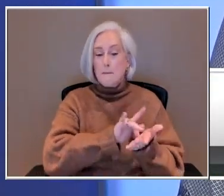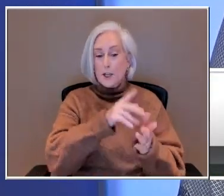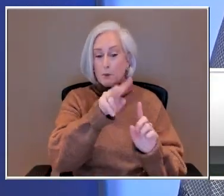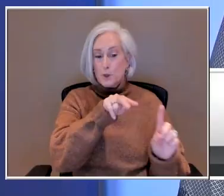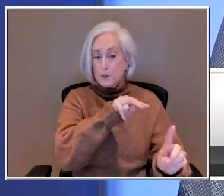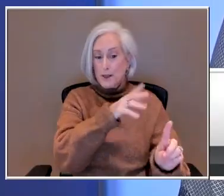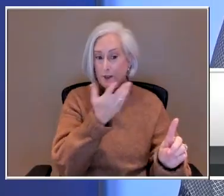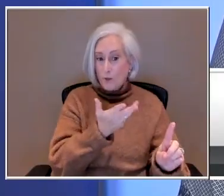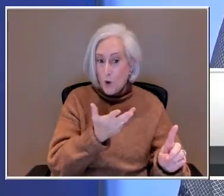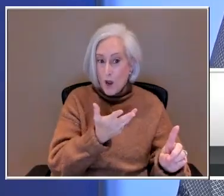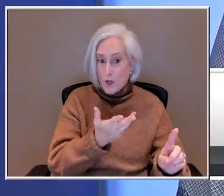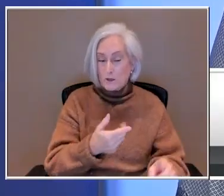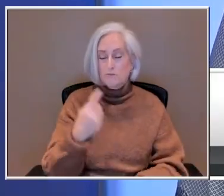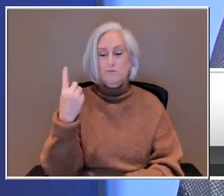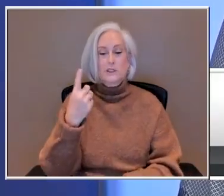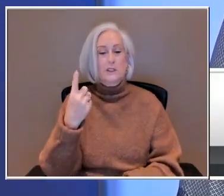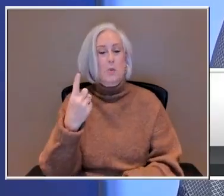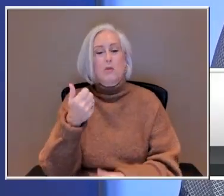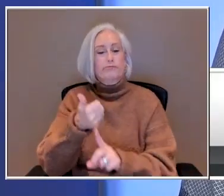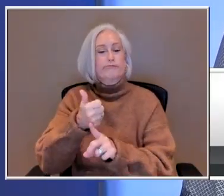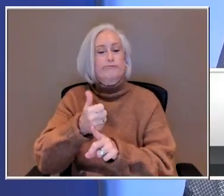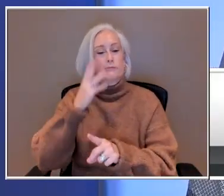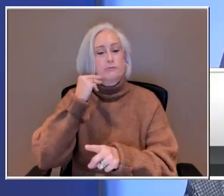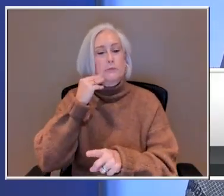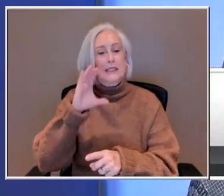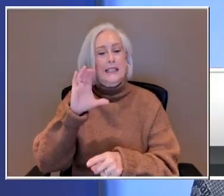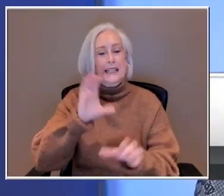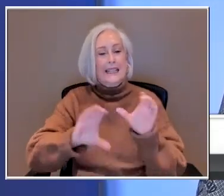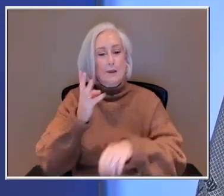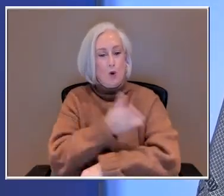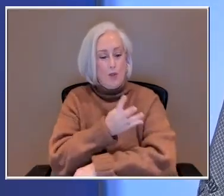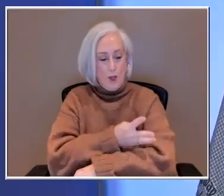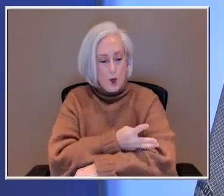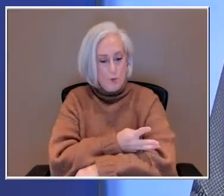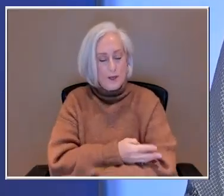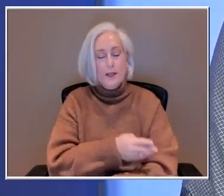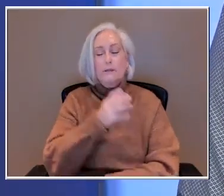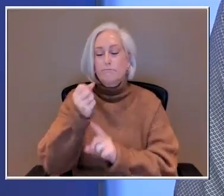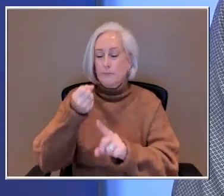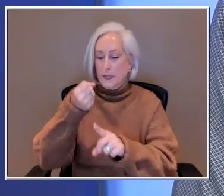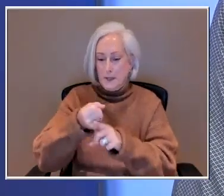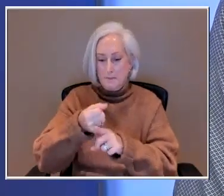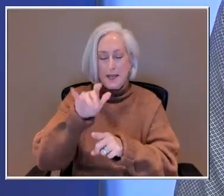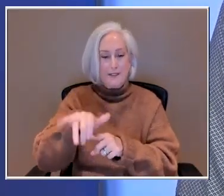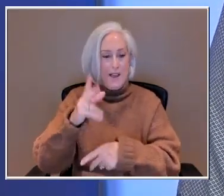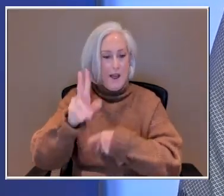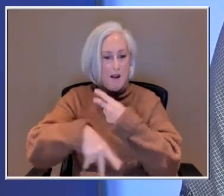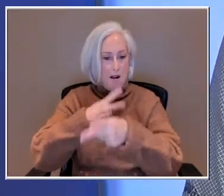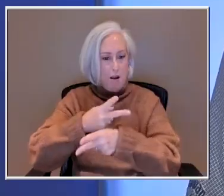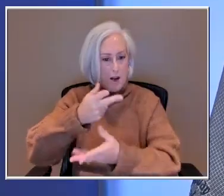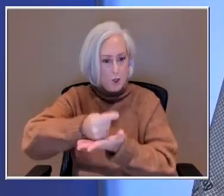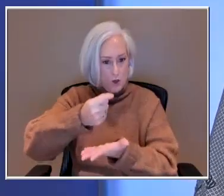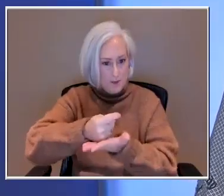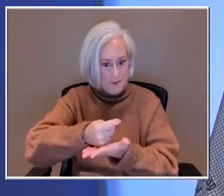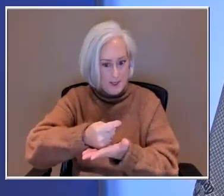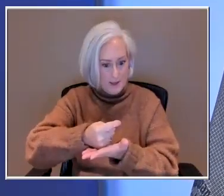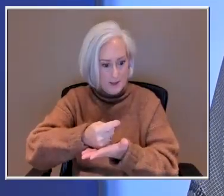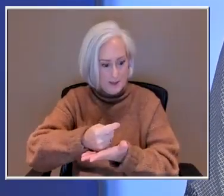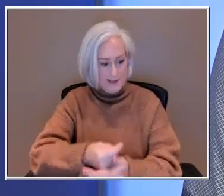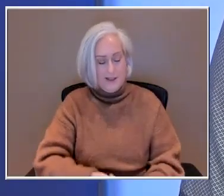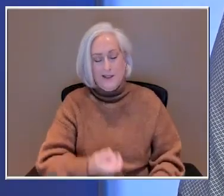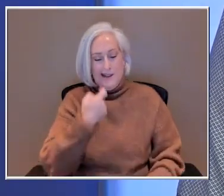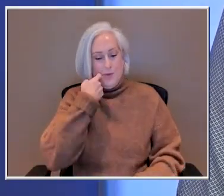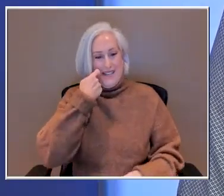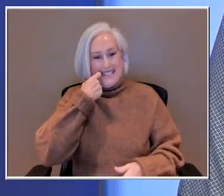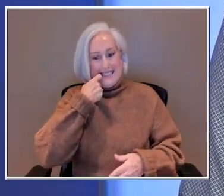through chemotherapy and they're dealing with the impact of that care. They've just had a major surgery